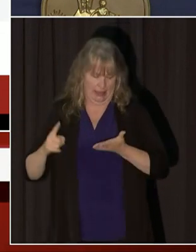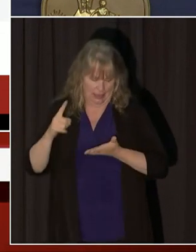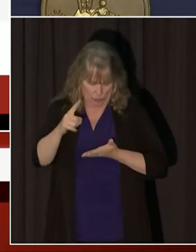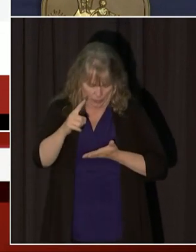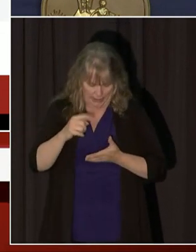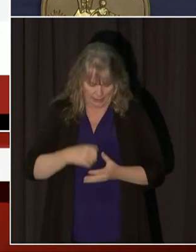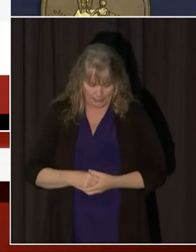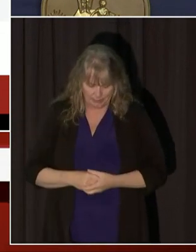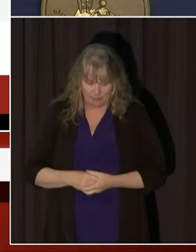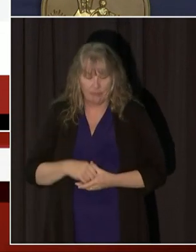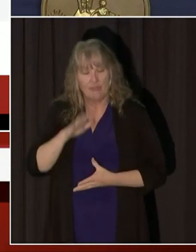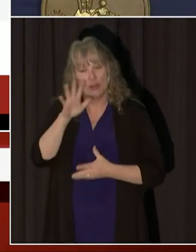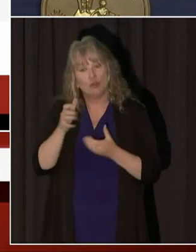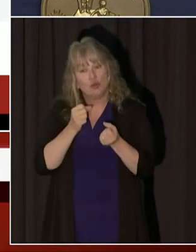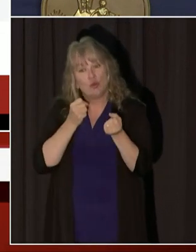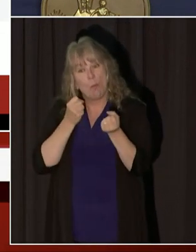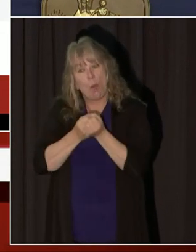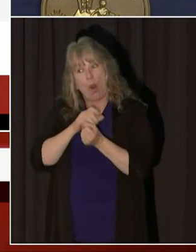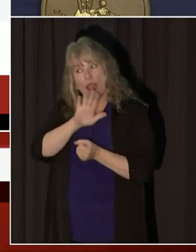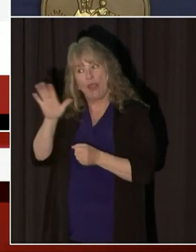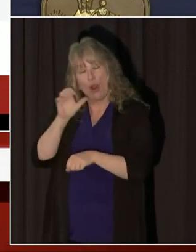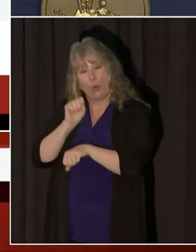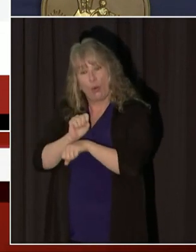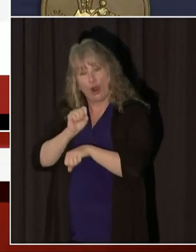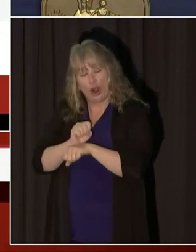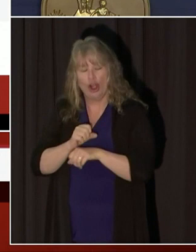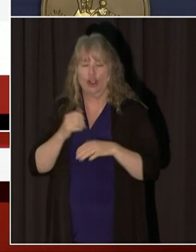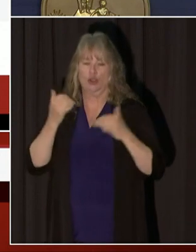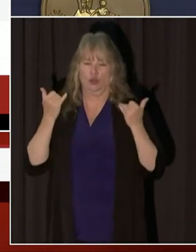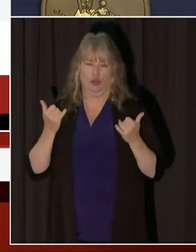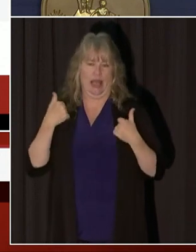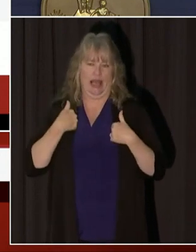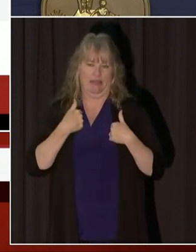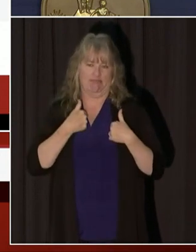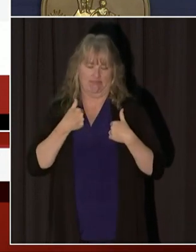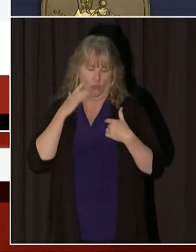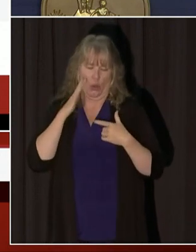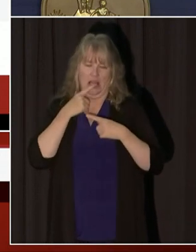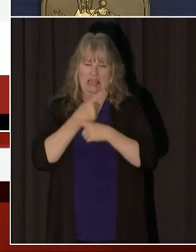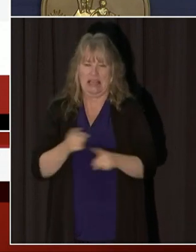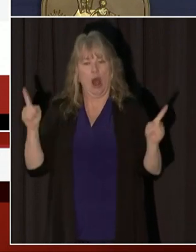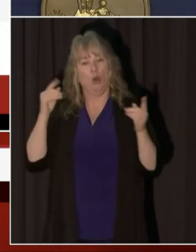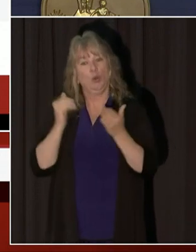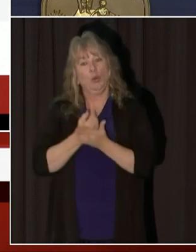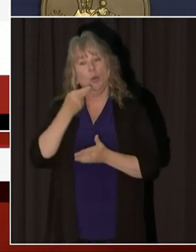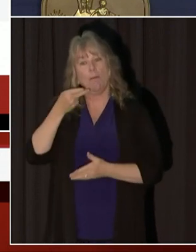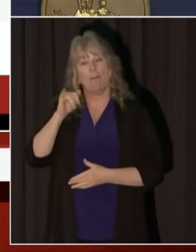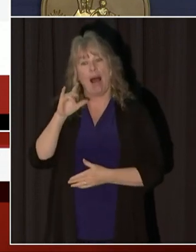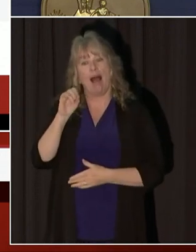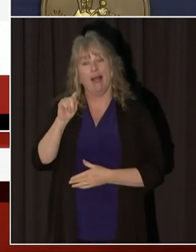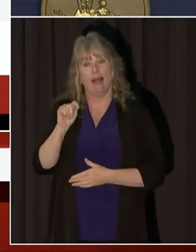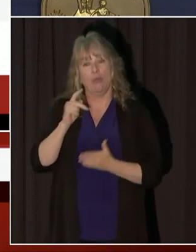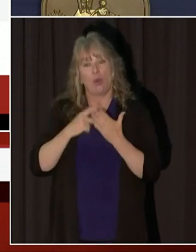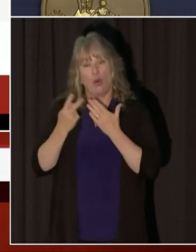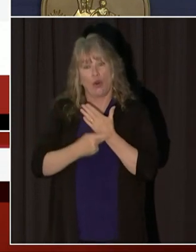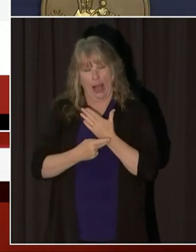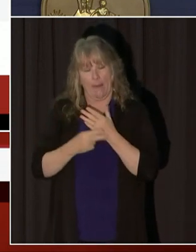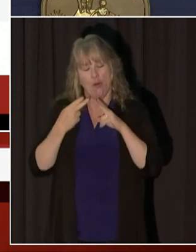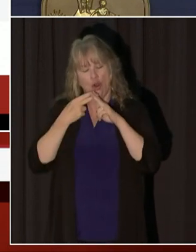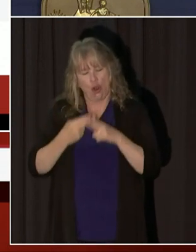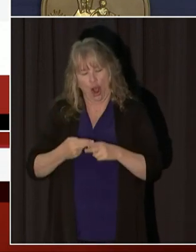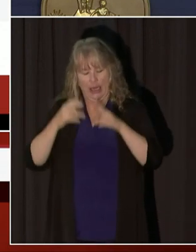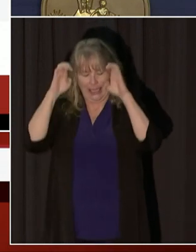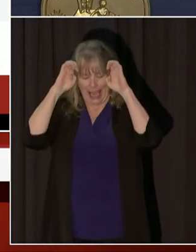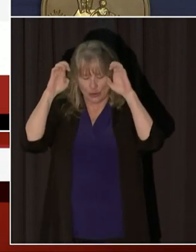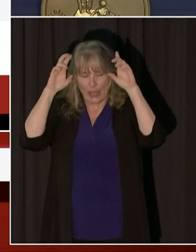efforts, I want to today announce a new pilot program. It is the Educational and Academic